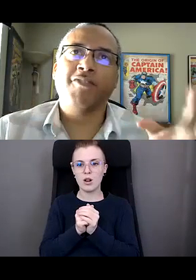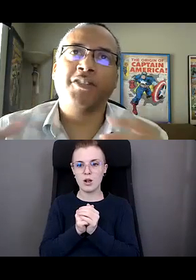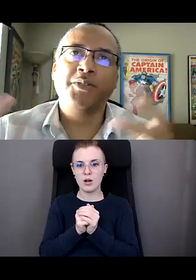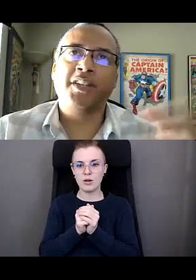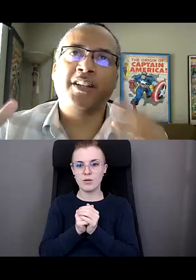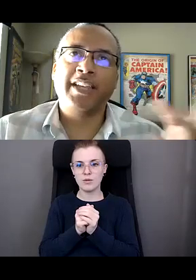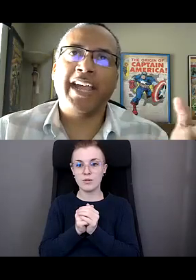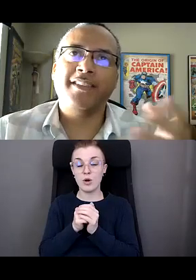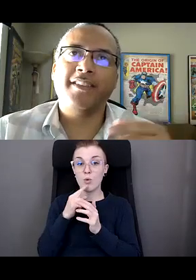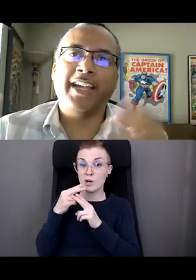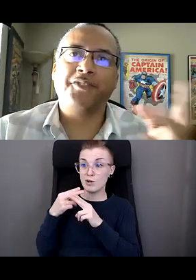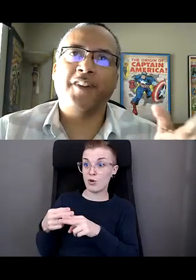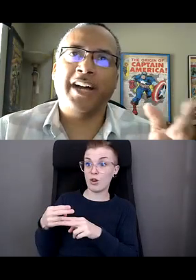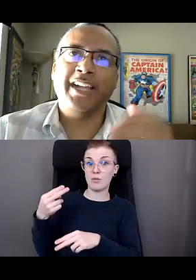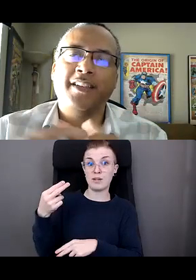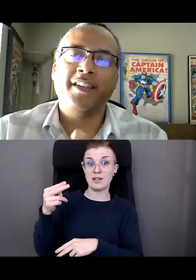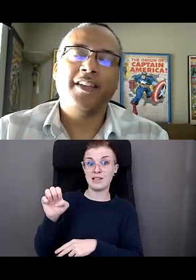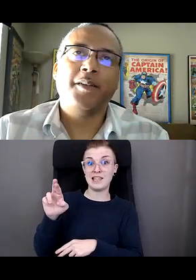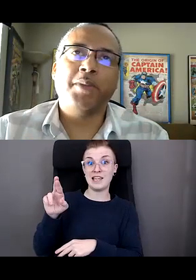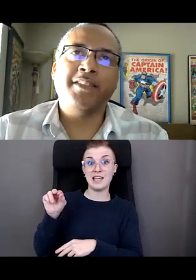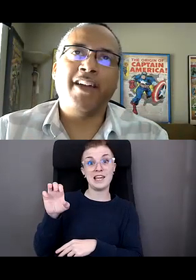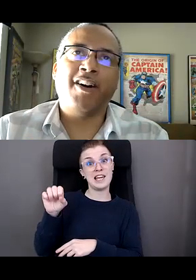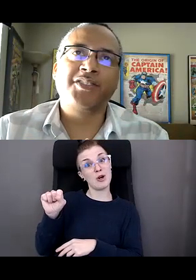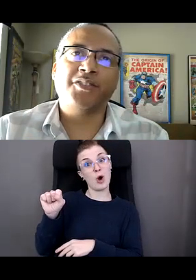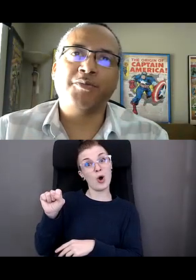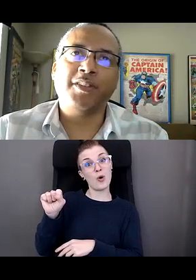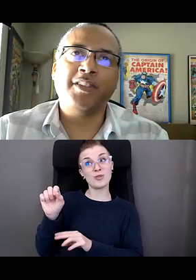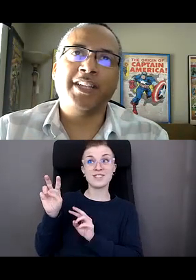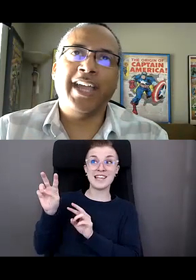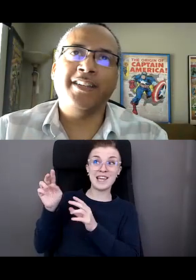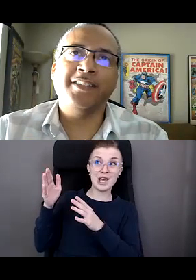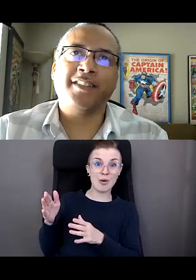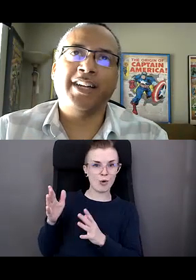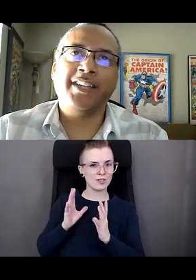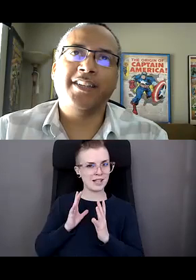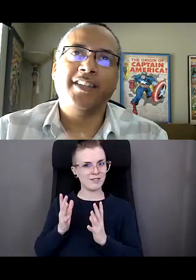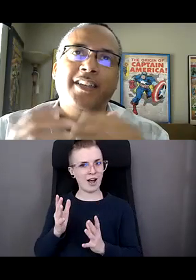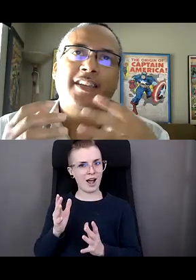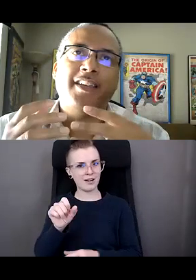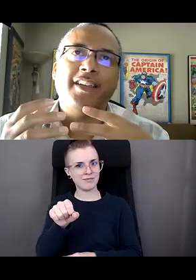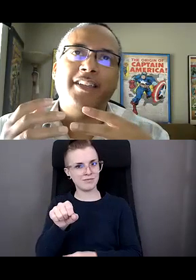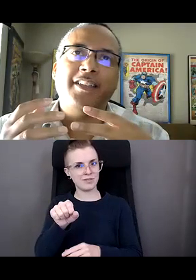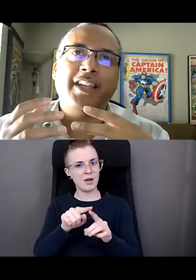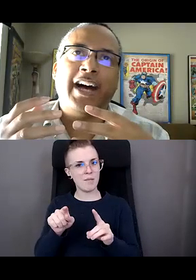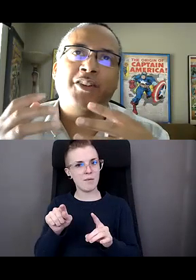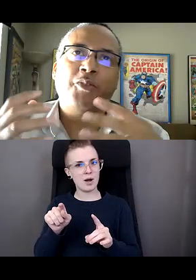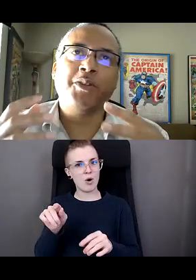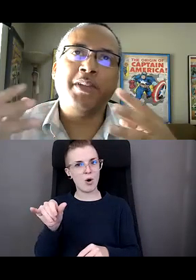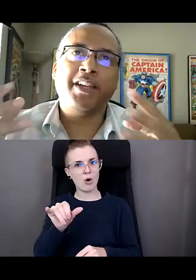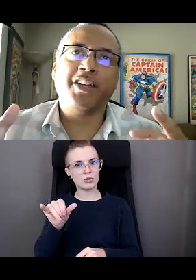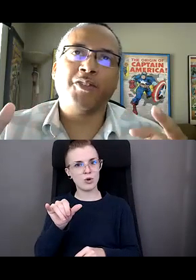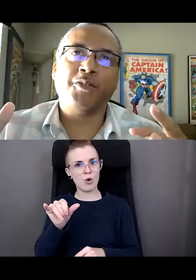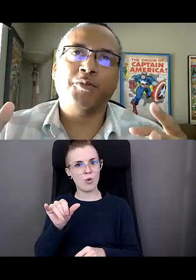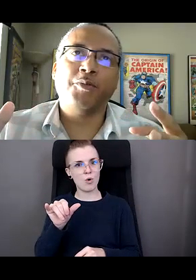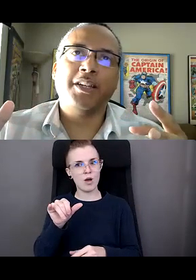them heroes and all of that, that's fine. But they're also looking at it as like, I don't want to